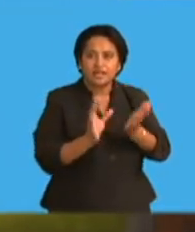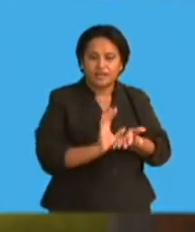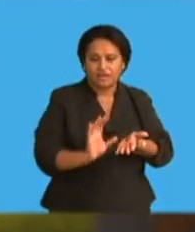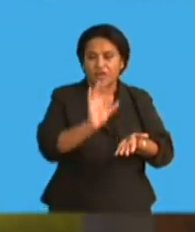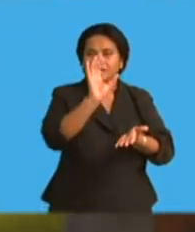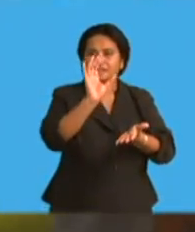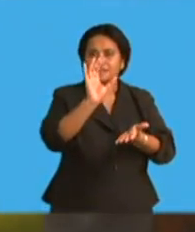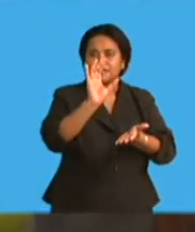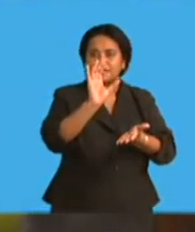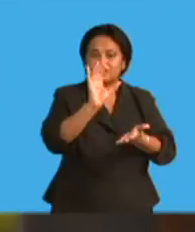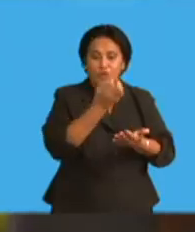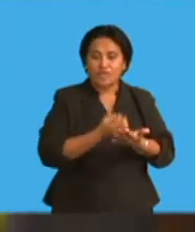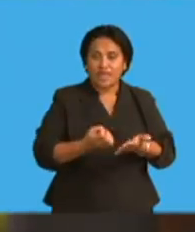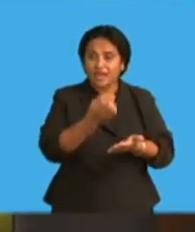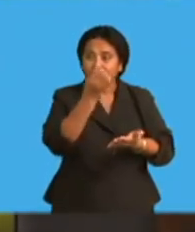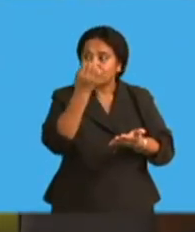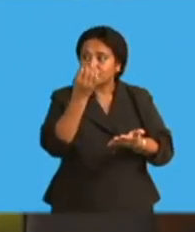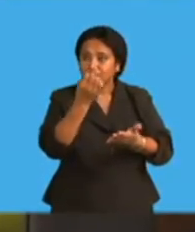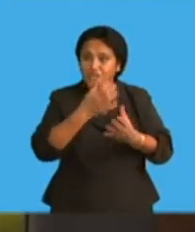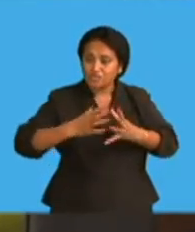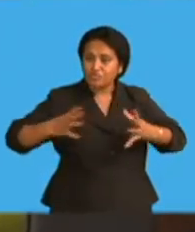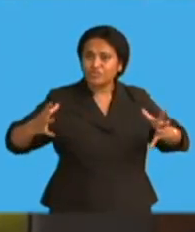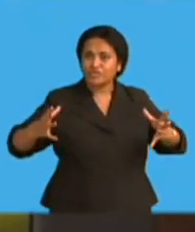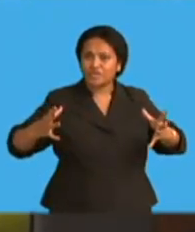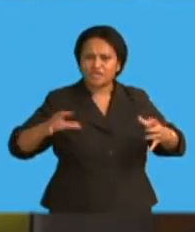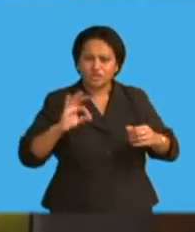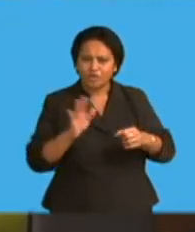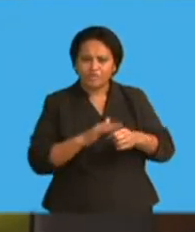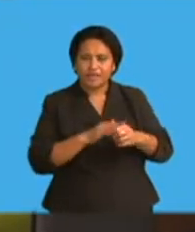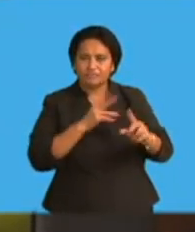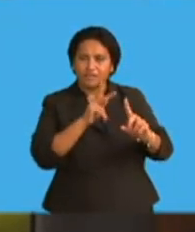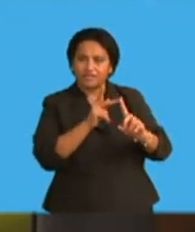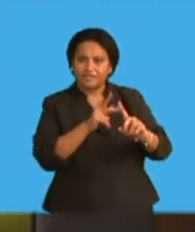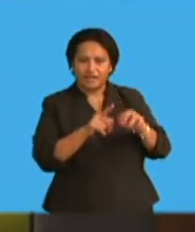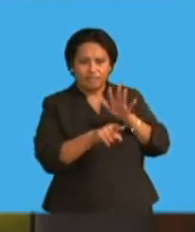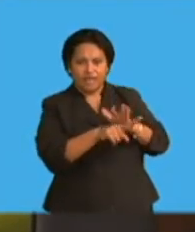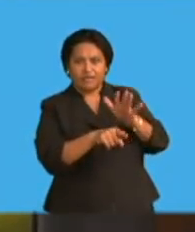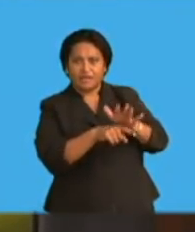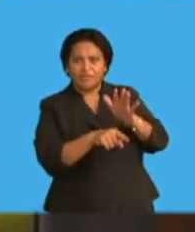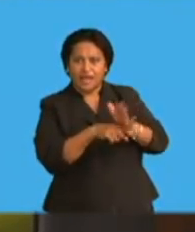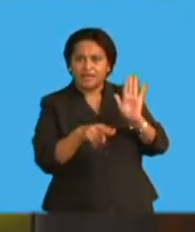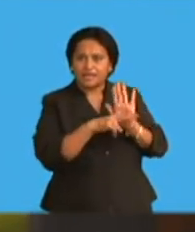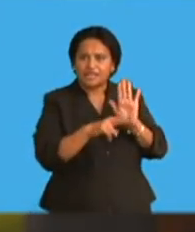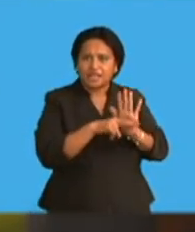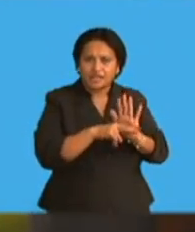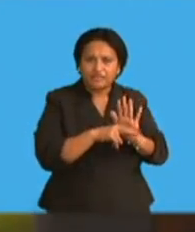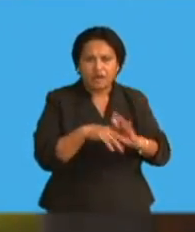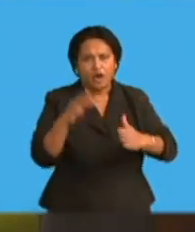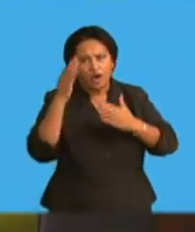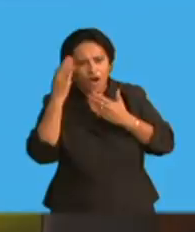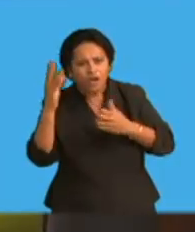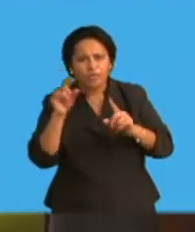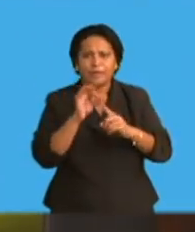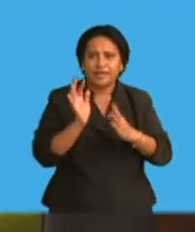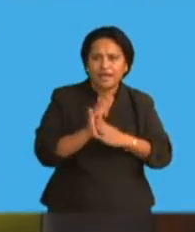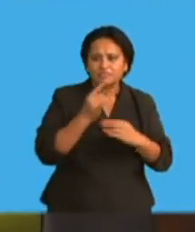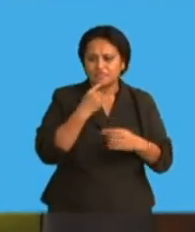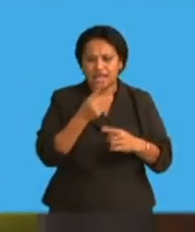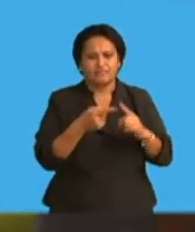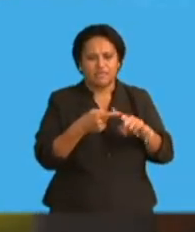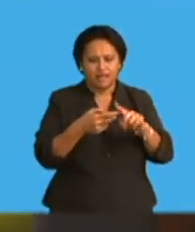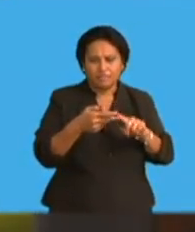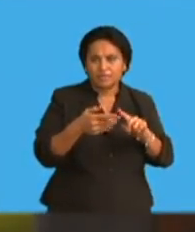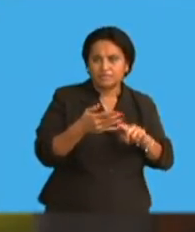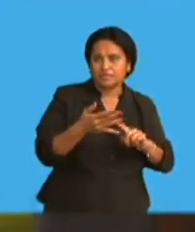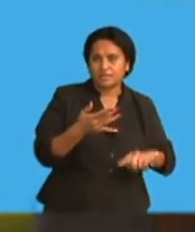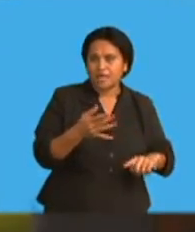capture that. Let's all work together. Don't politicize it. We keep on saying this. The Honourable Prime Minister said this. Let's not politicize the economy.